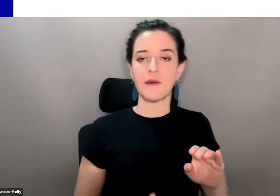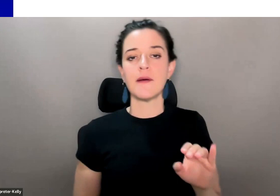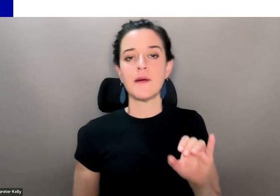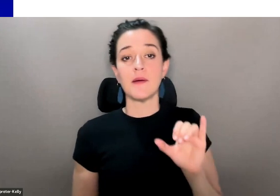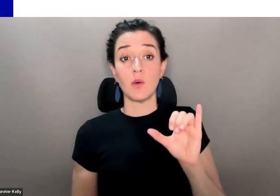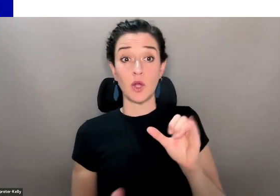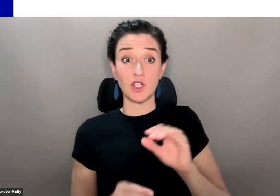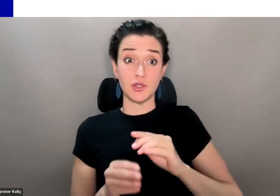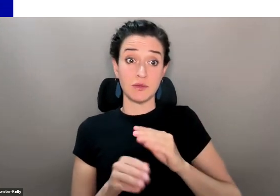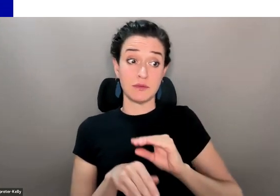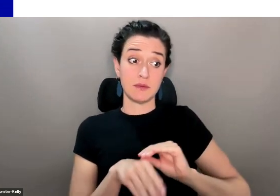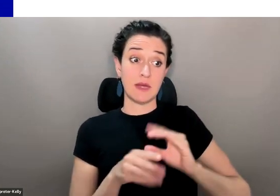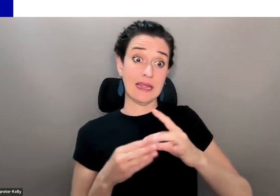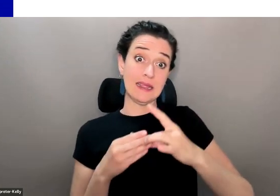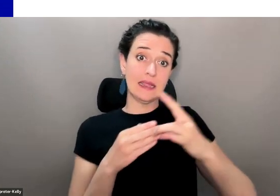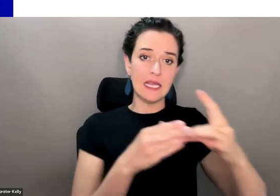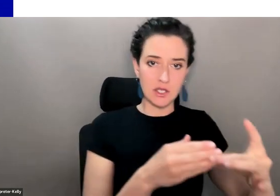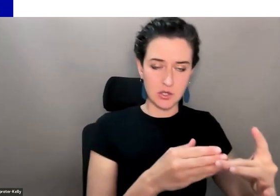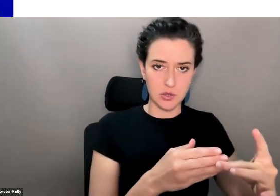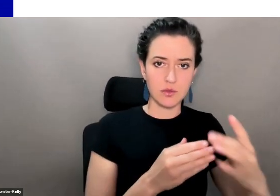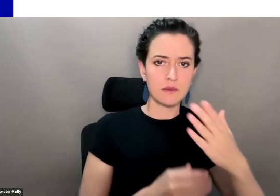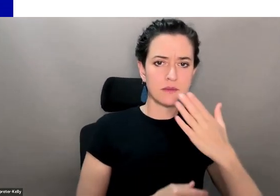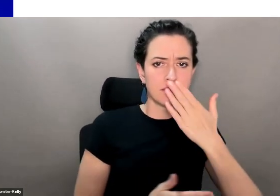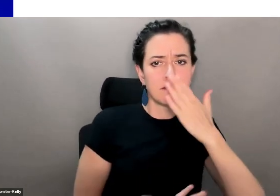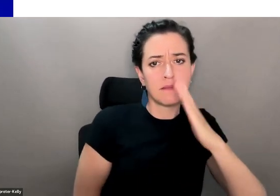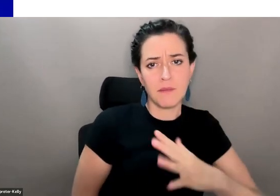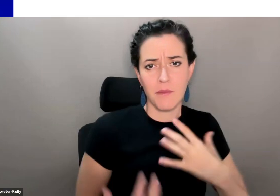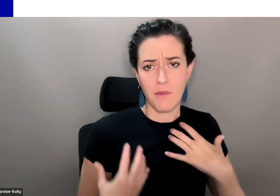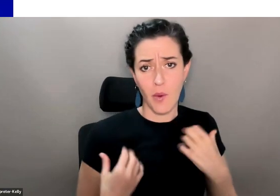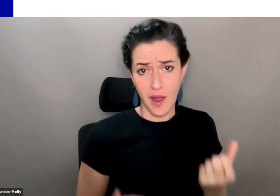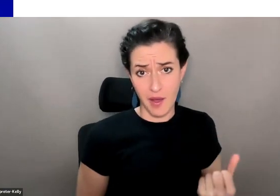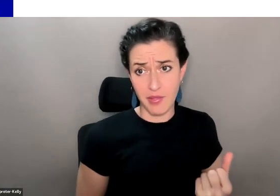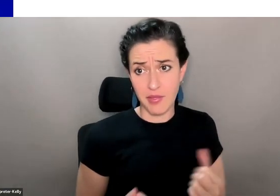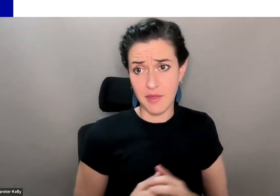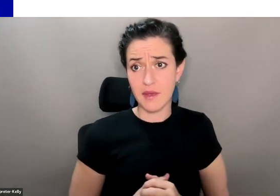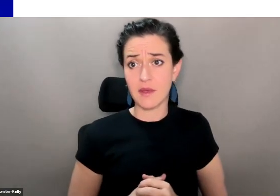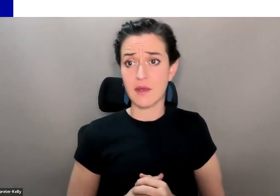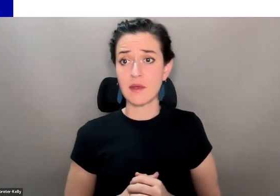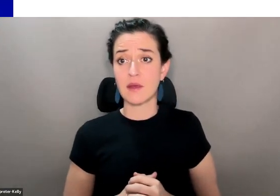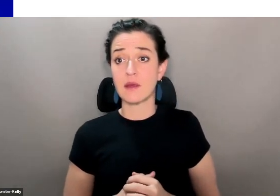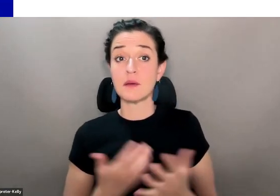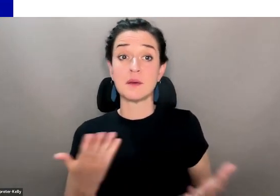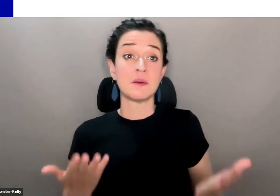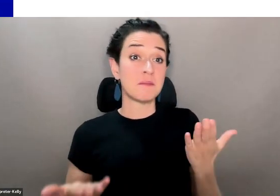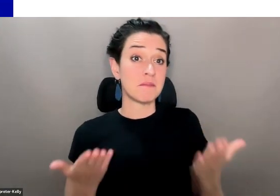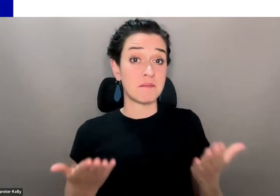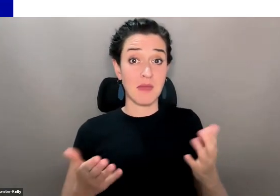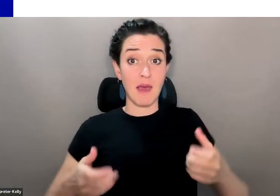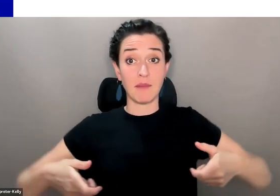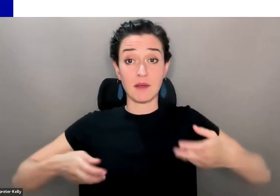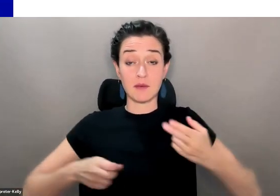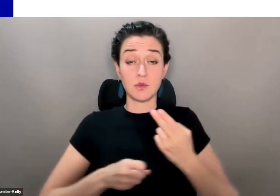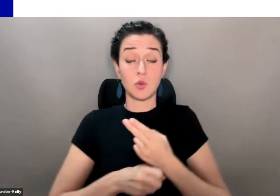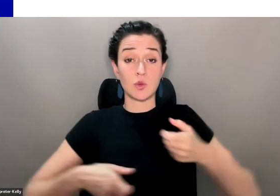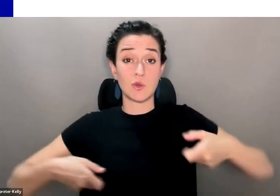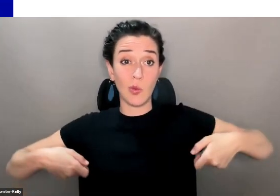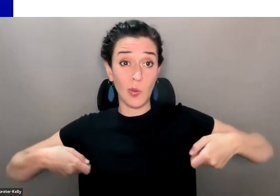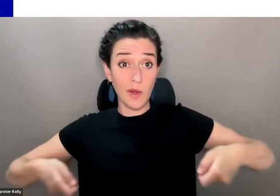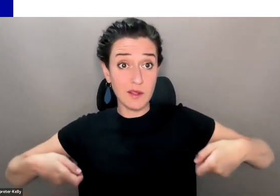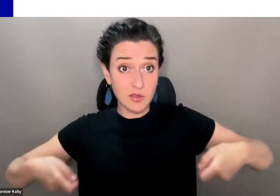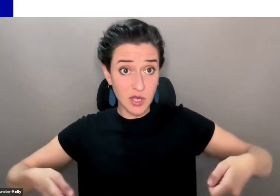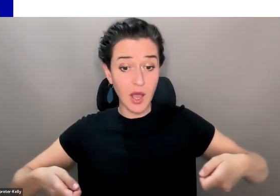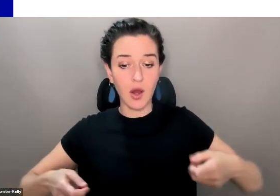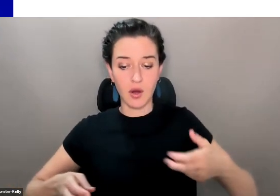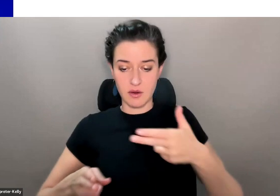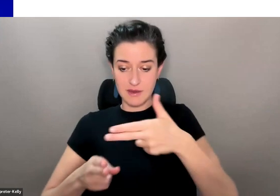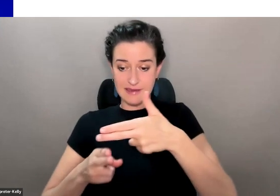health outcomes. Meaning, if you aren't able to get your weight because you're a wheelchair user and there isn't an accessible scale, it